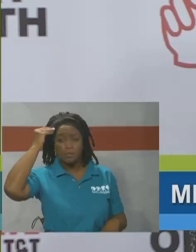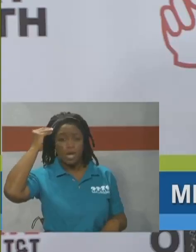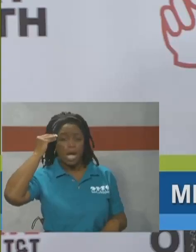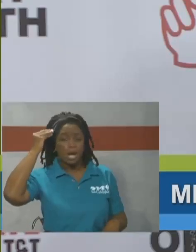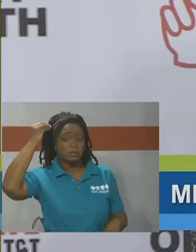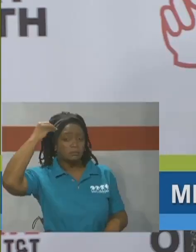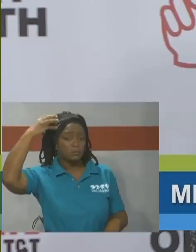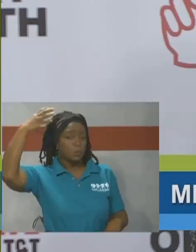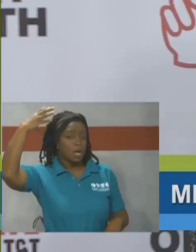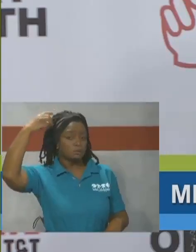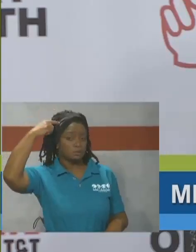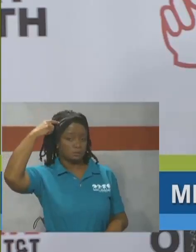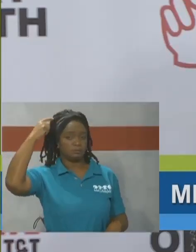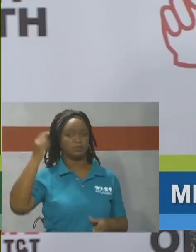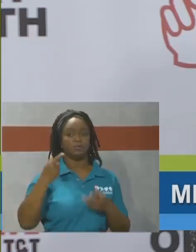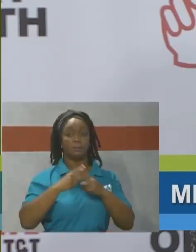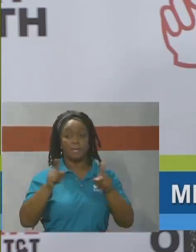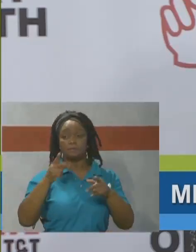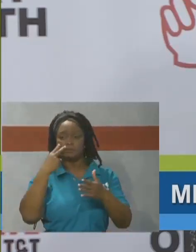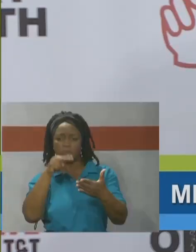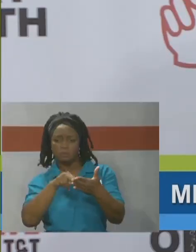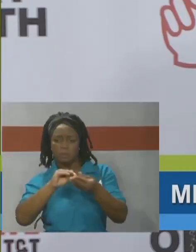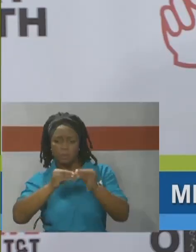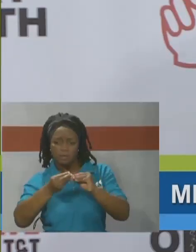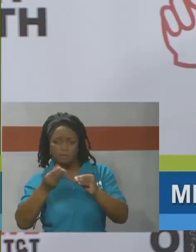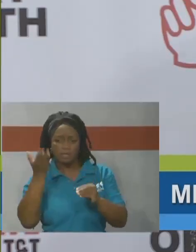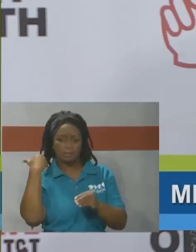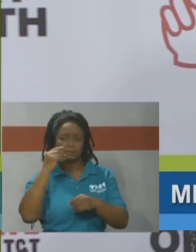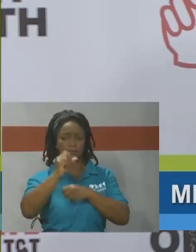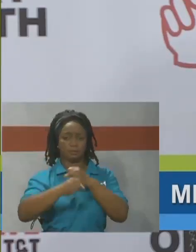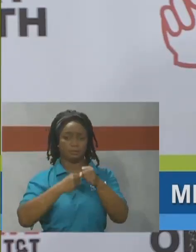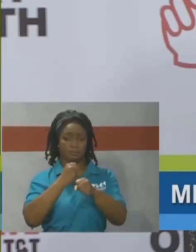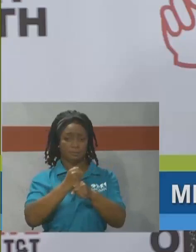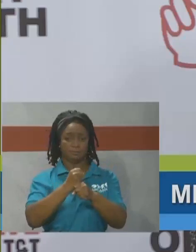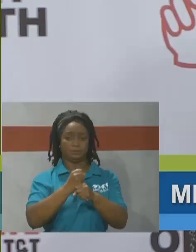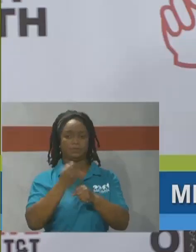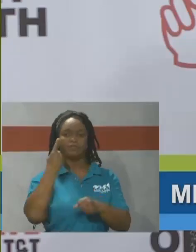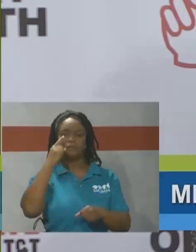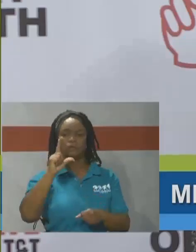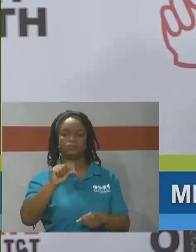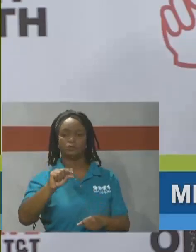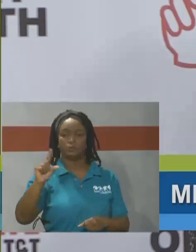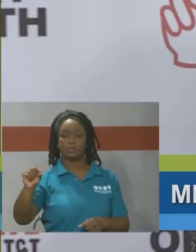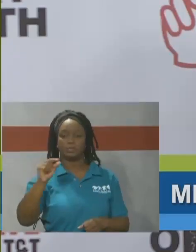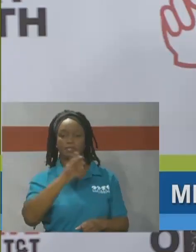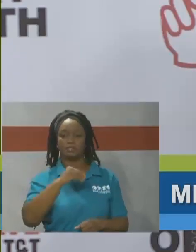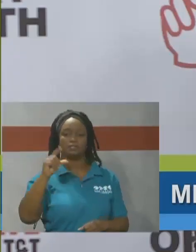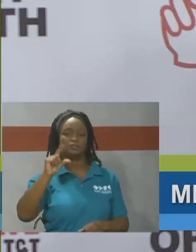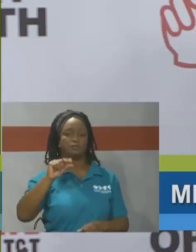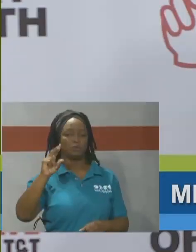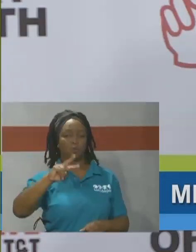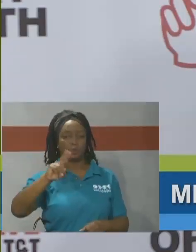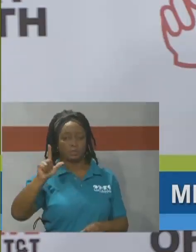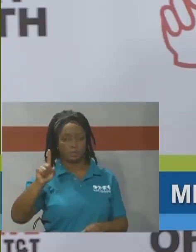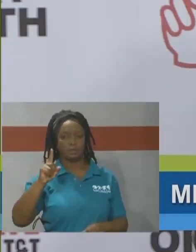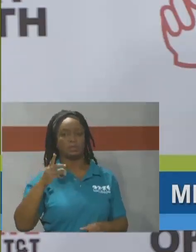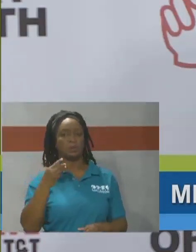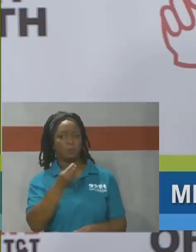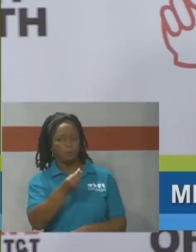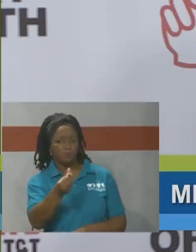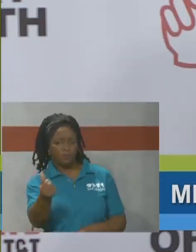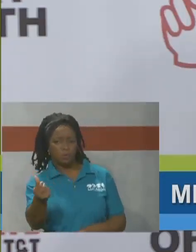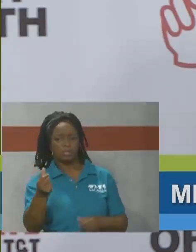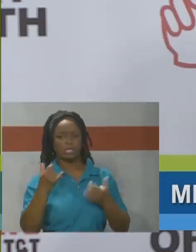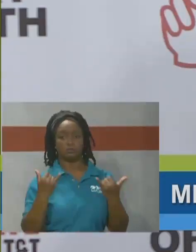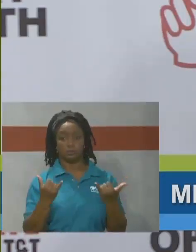through. I'll check my numbers for last year in terms of 2021 and 2020, but we had a few last year, but we're now seeing a